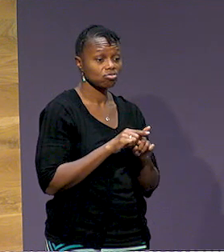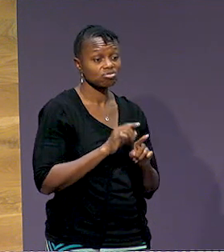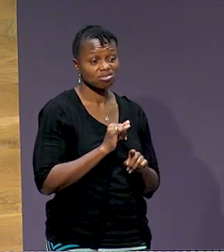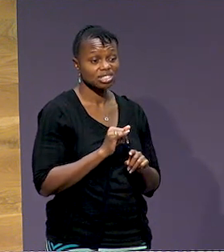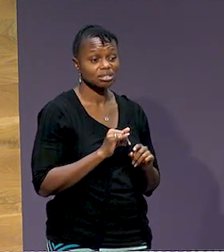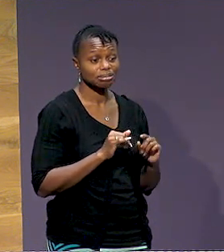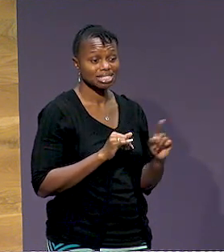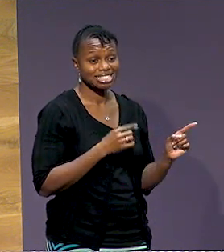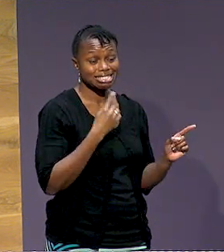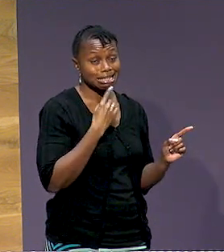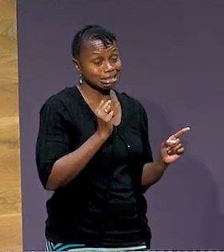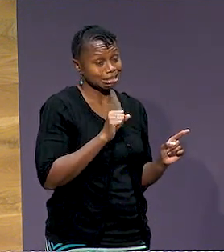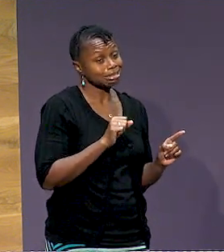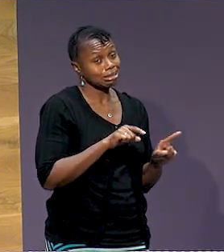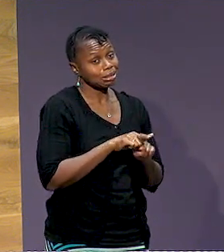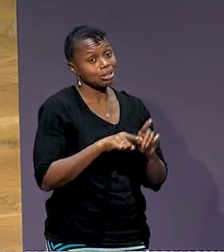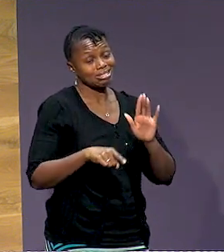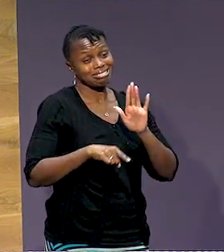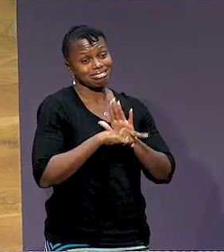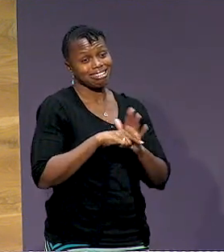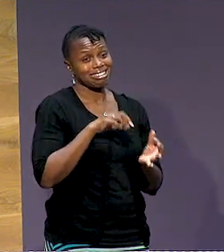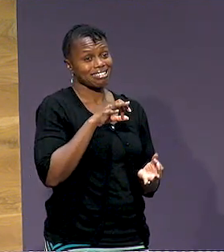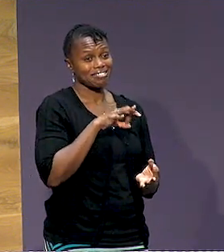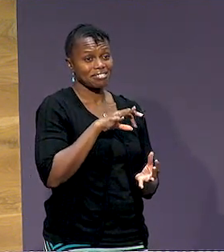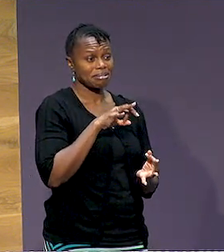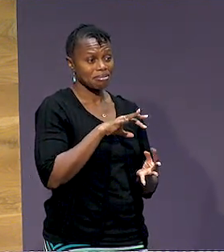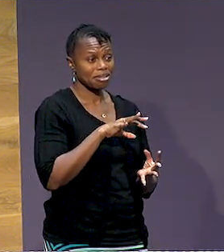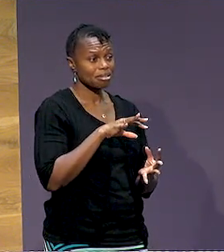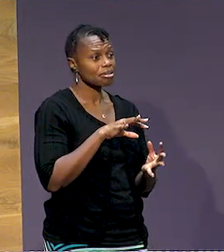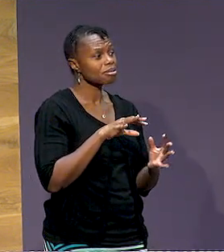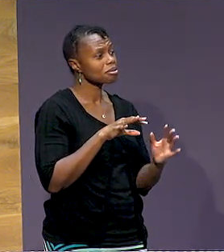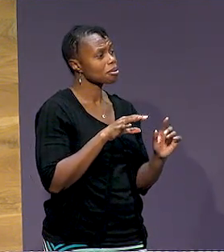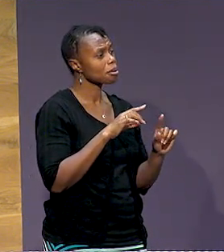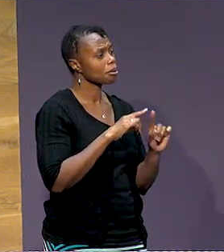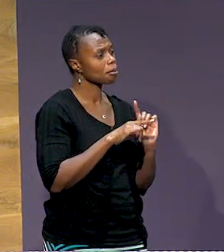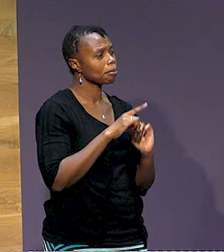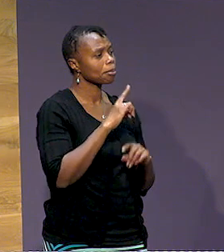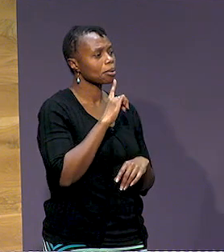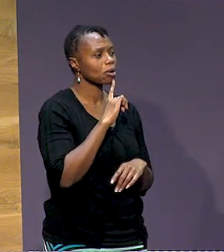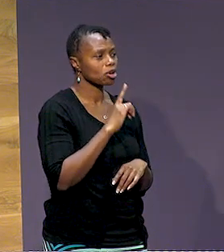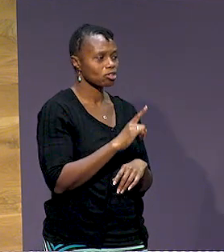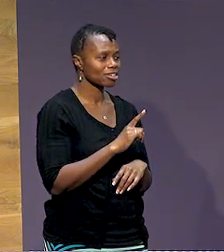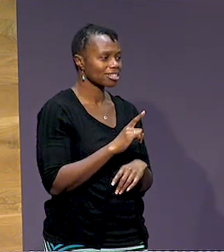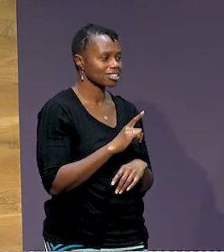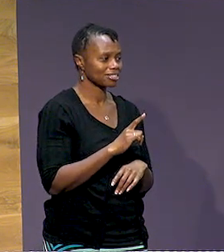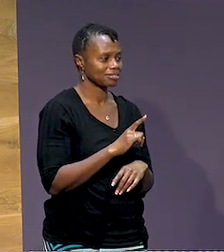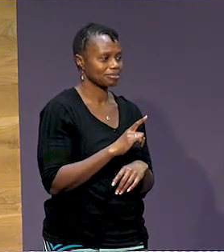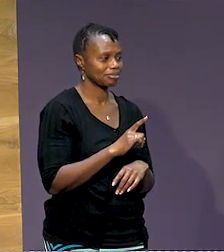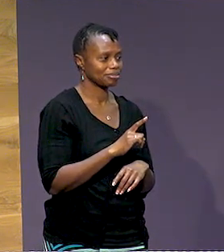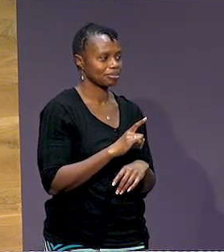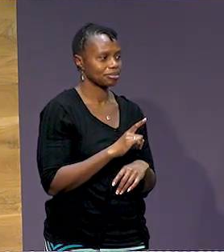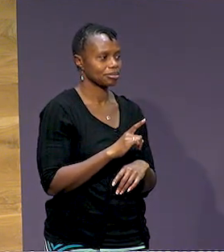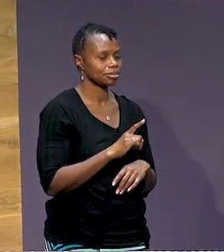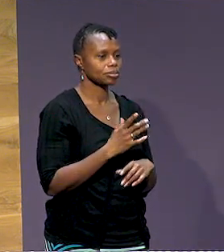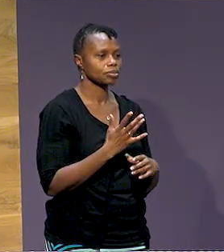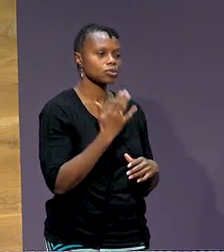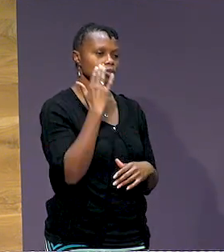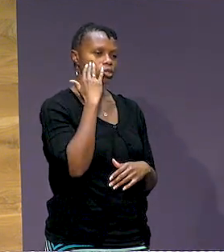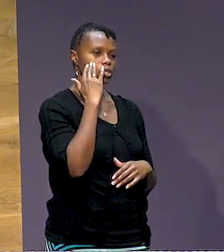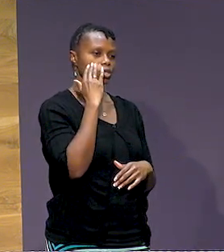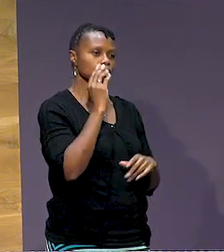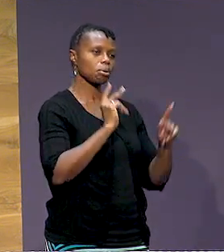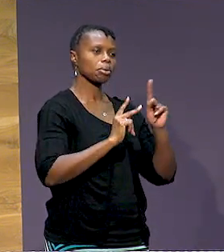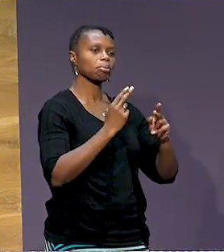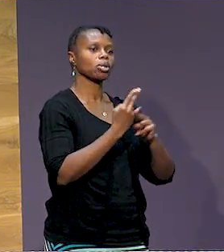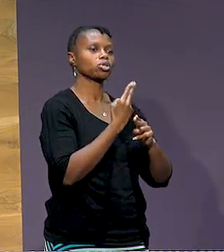there's also negative feedback as well. But really just hearing that people are using what I'm putting